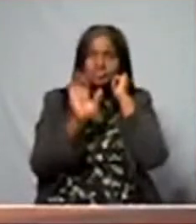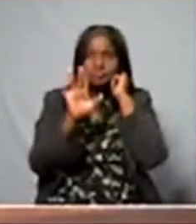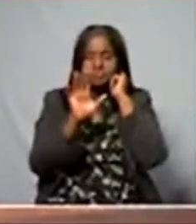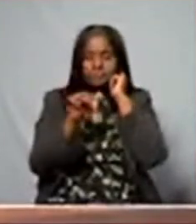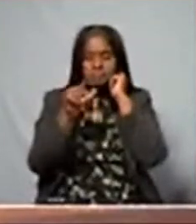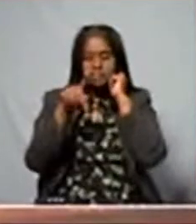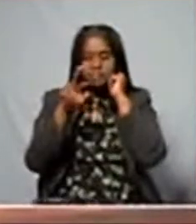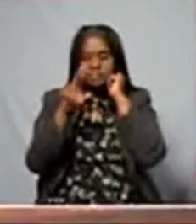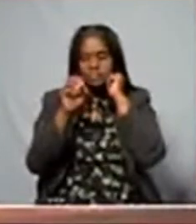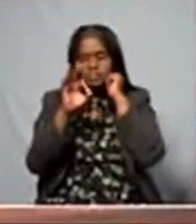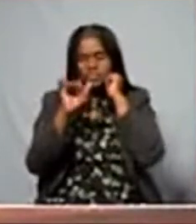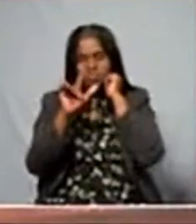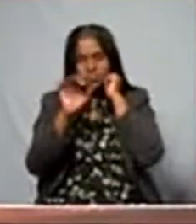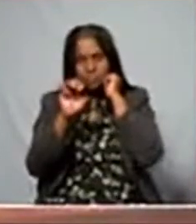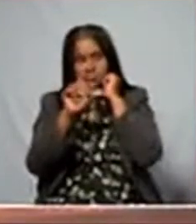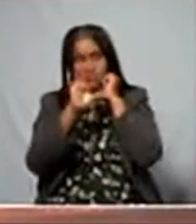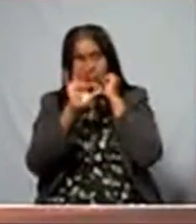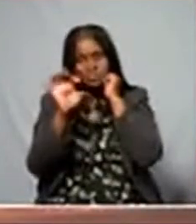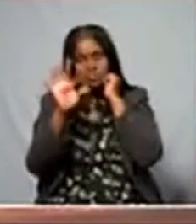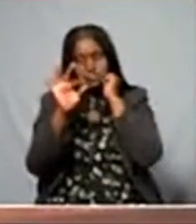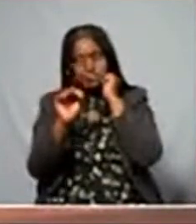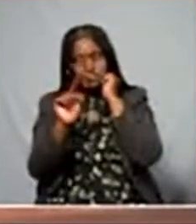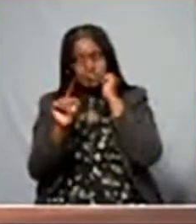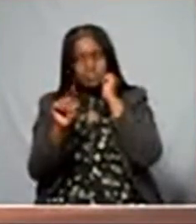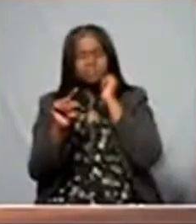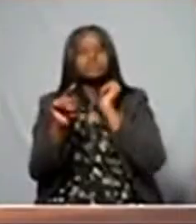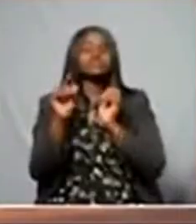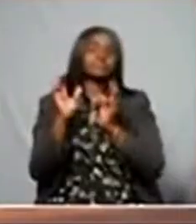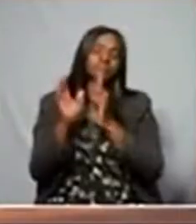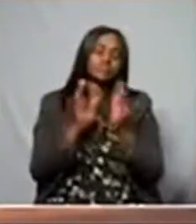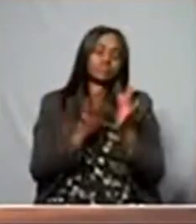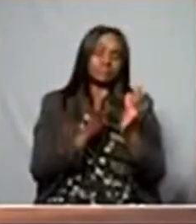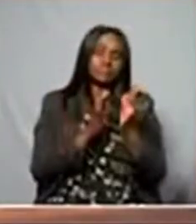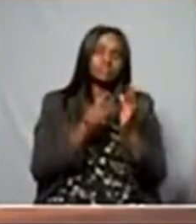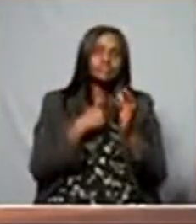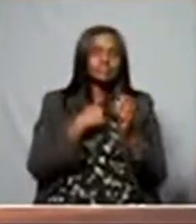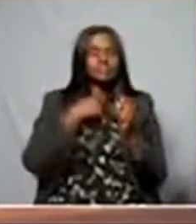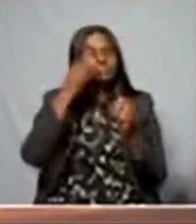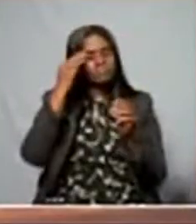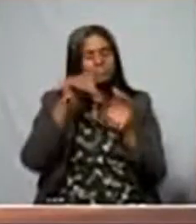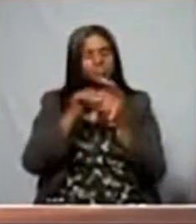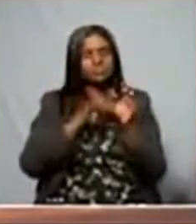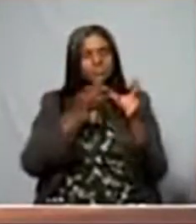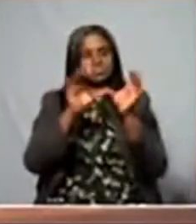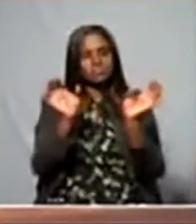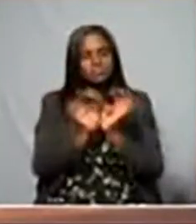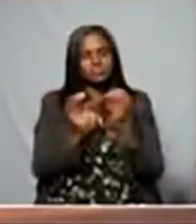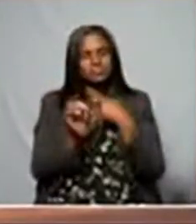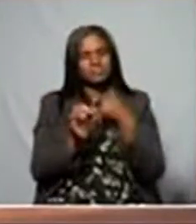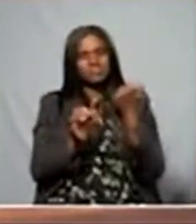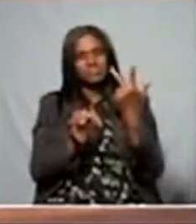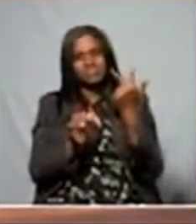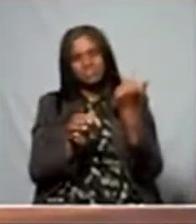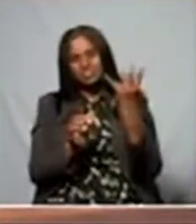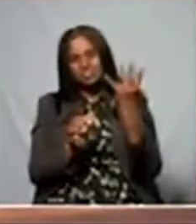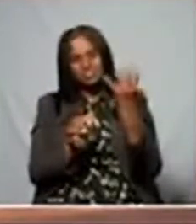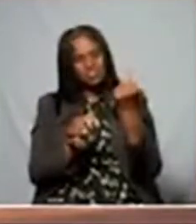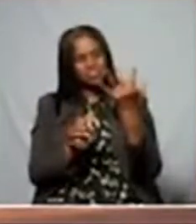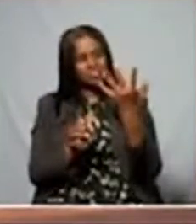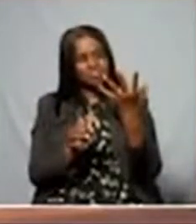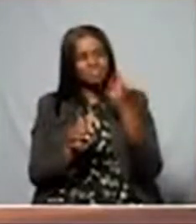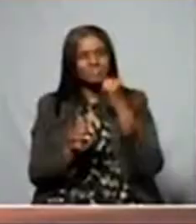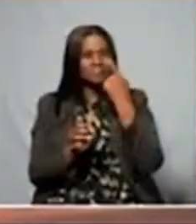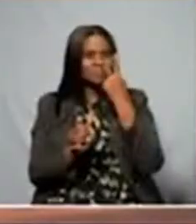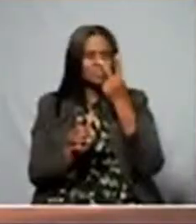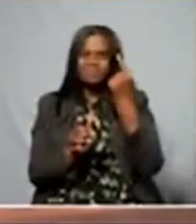proffer about 990 dams to be done. I know in my constituency we have about 13, 14, 15. We have not seen a single